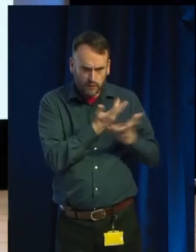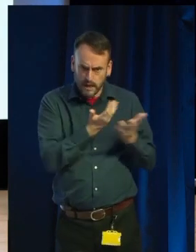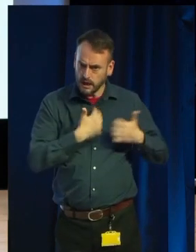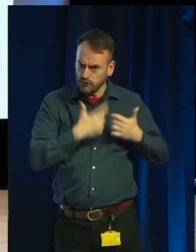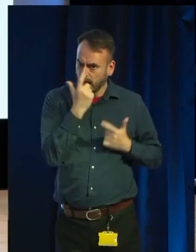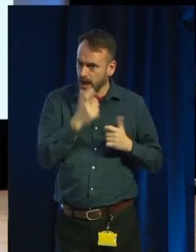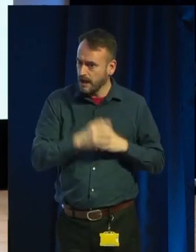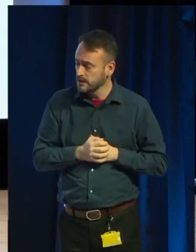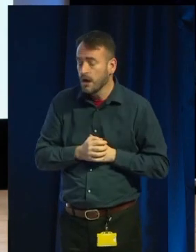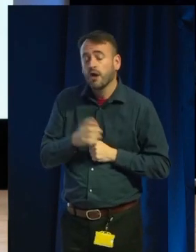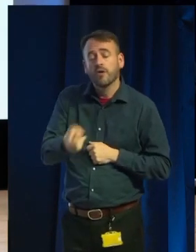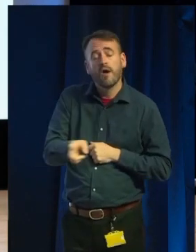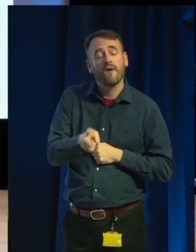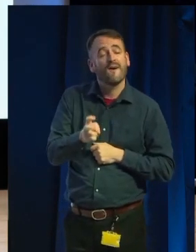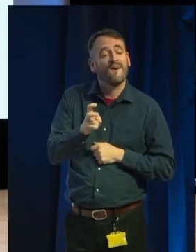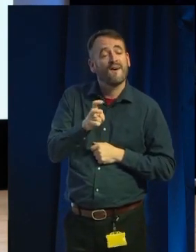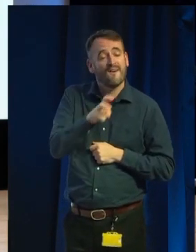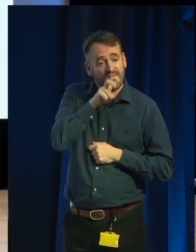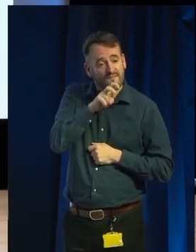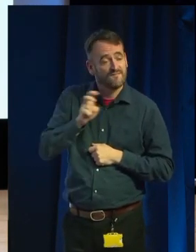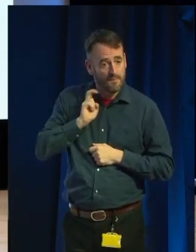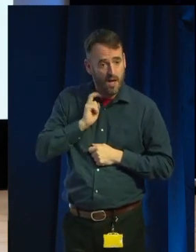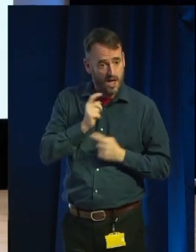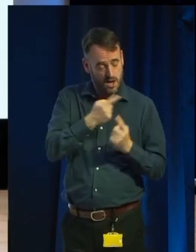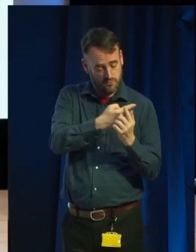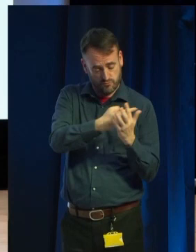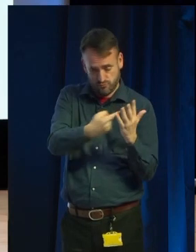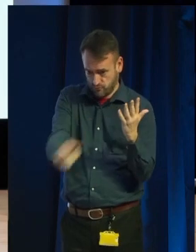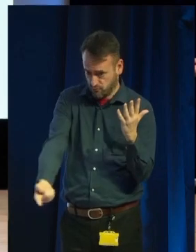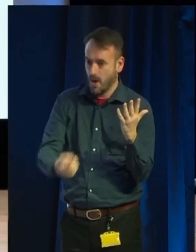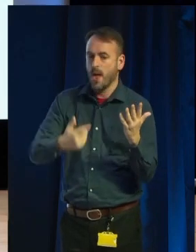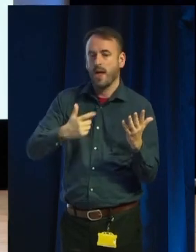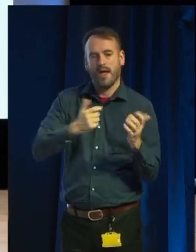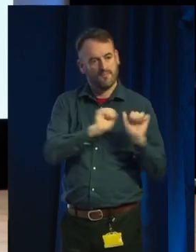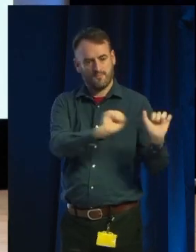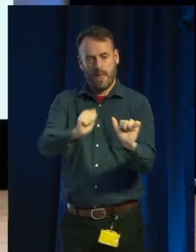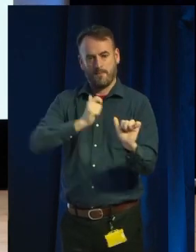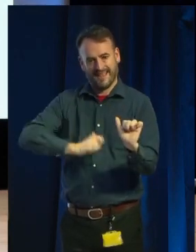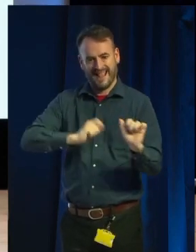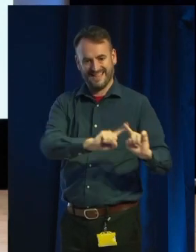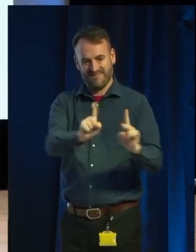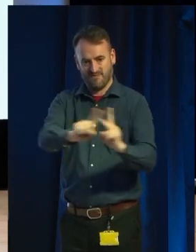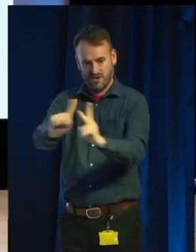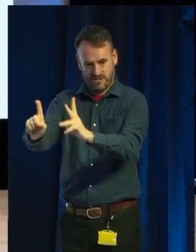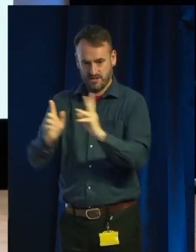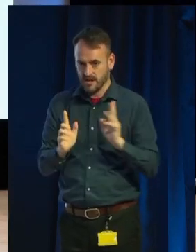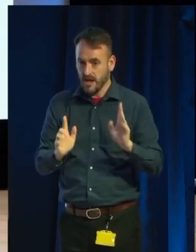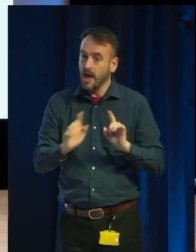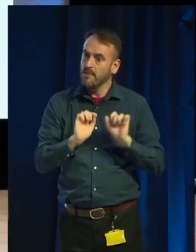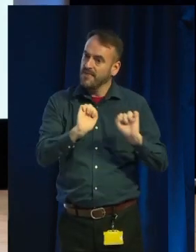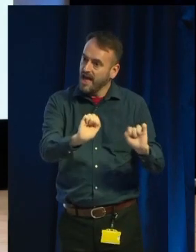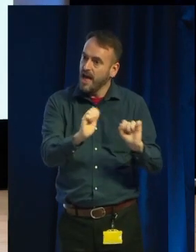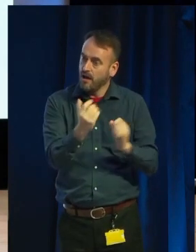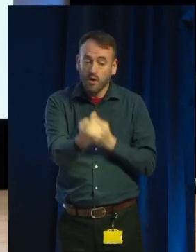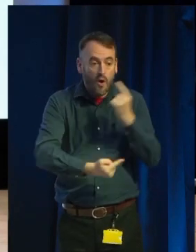vampire has obviously his own personality, and that also means his own views and prejudices on